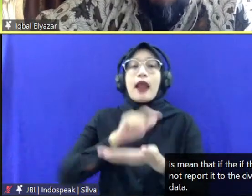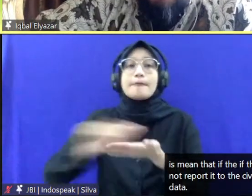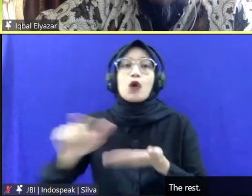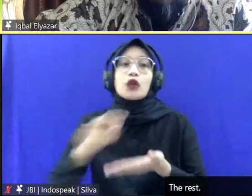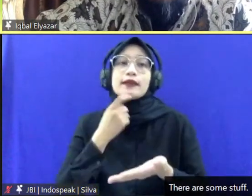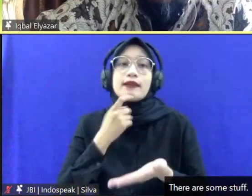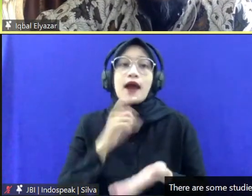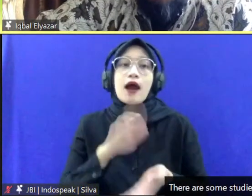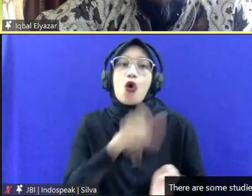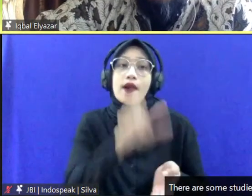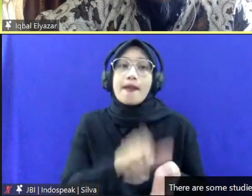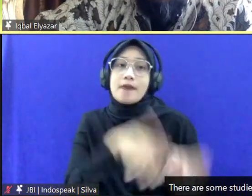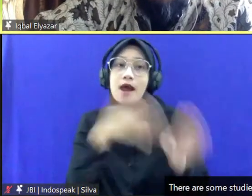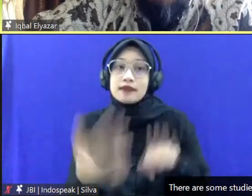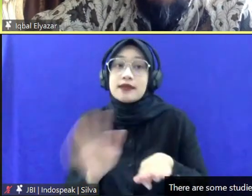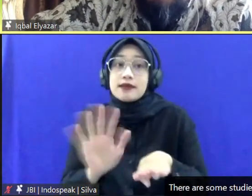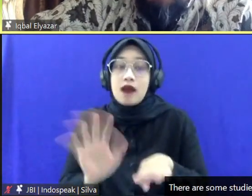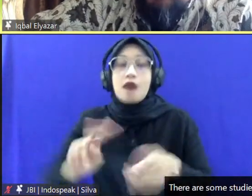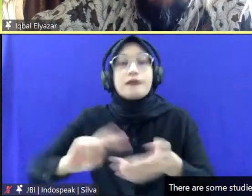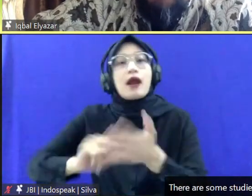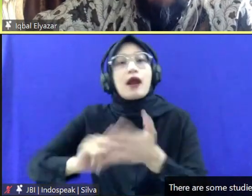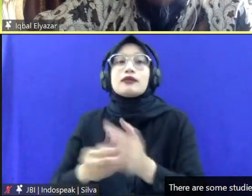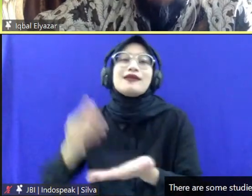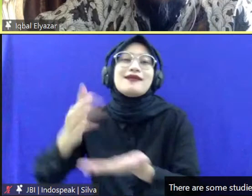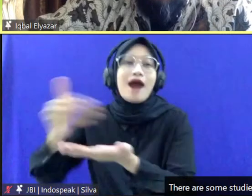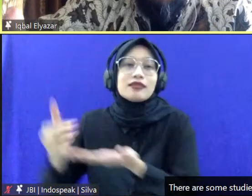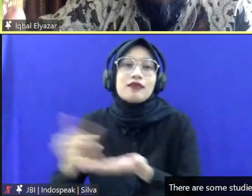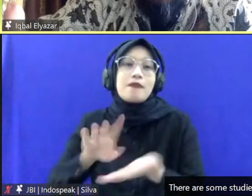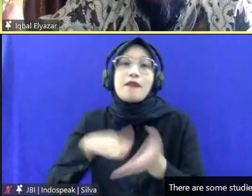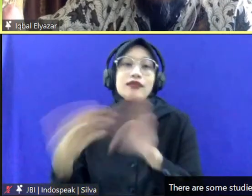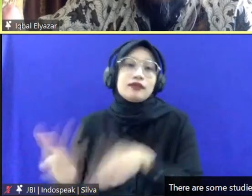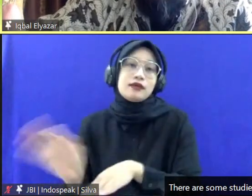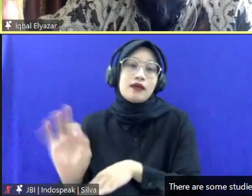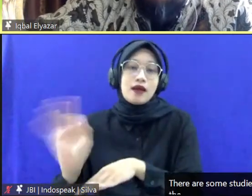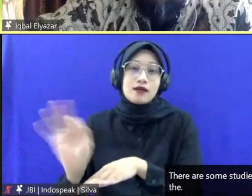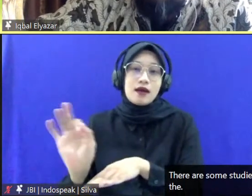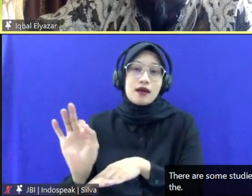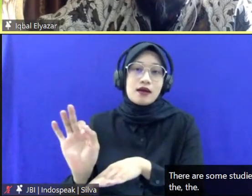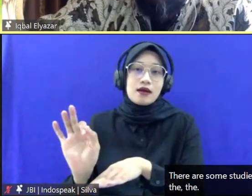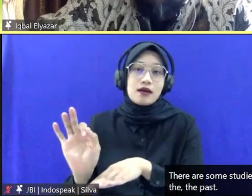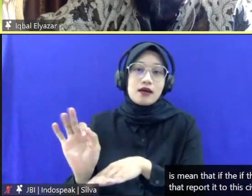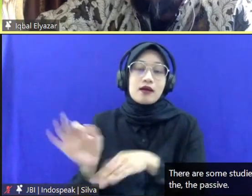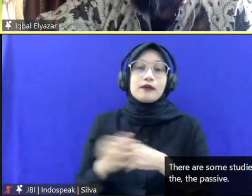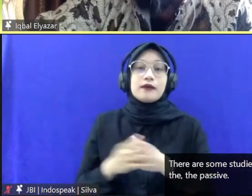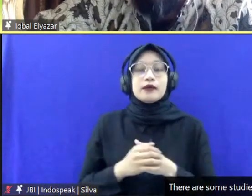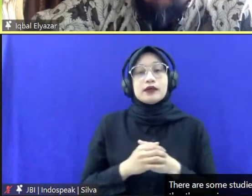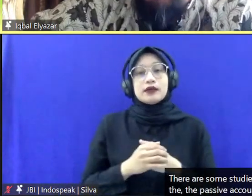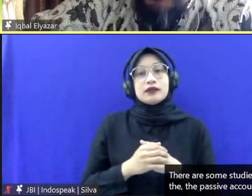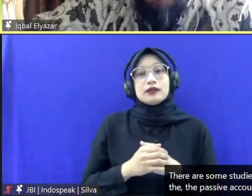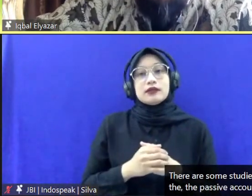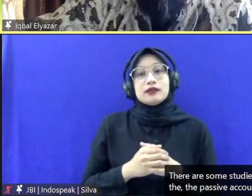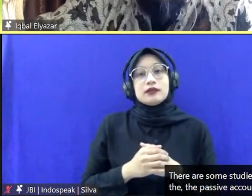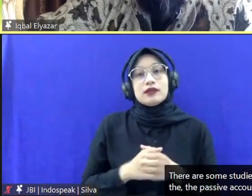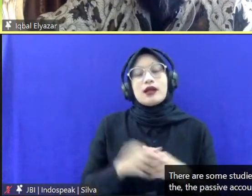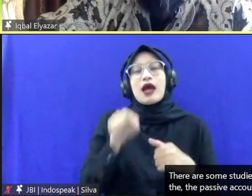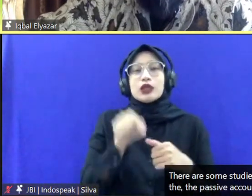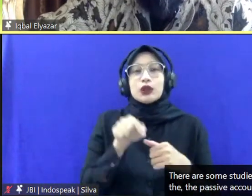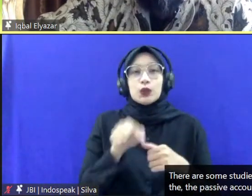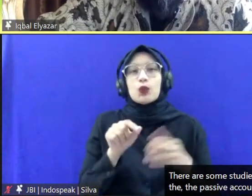some studies by the Litbangkes show that actually the passive counting system